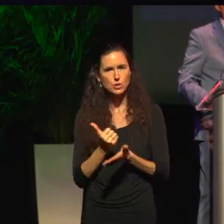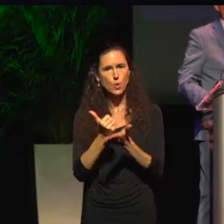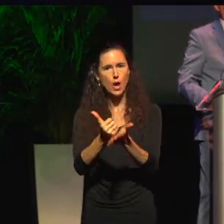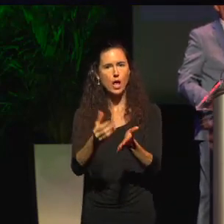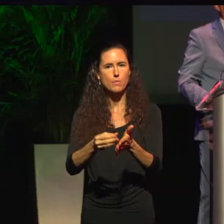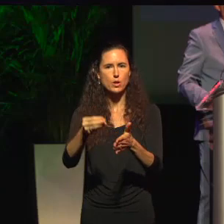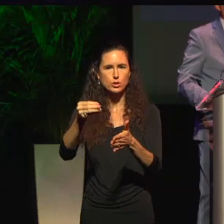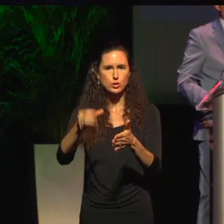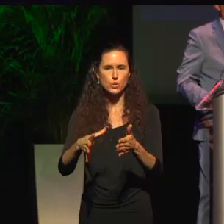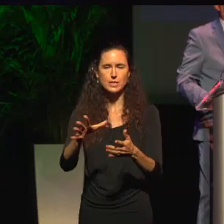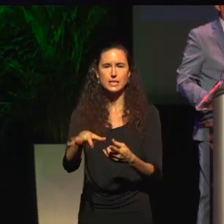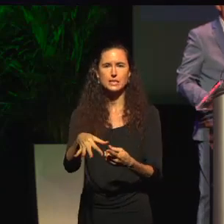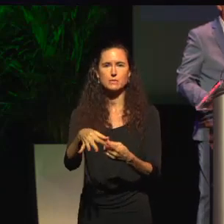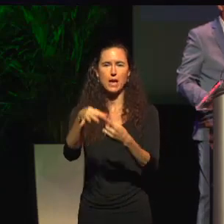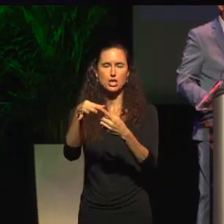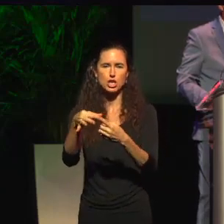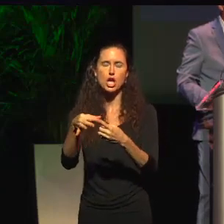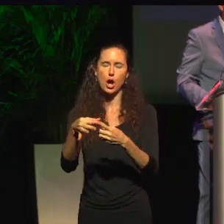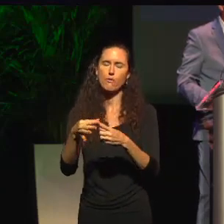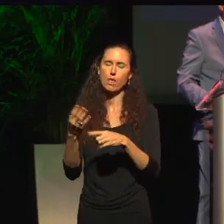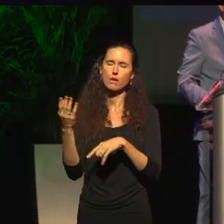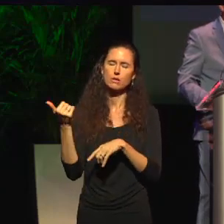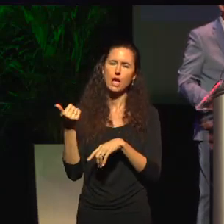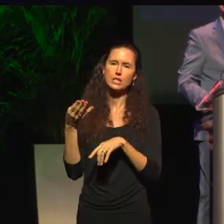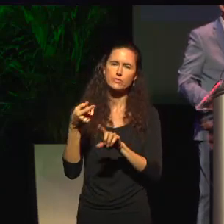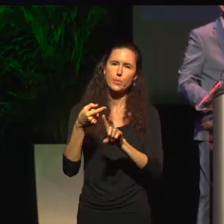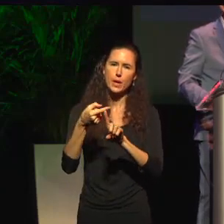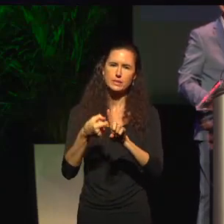students, especially over the last several months.